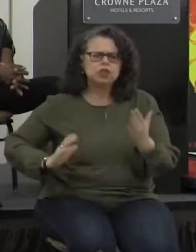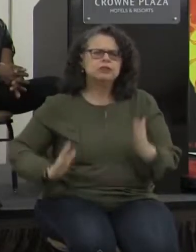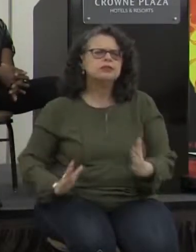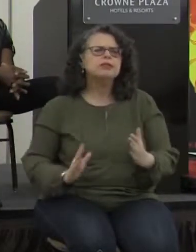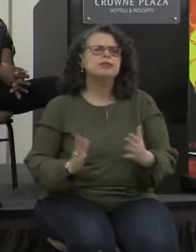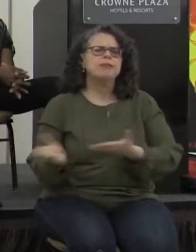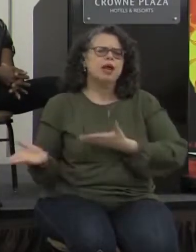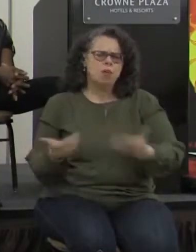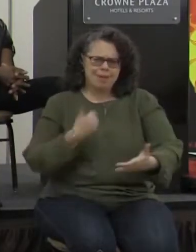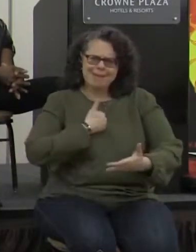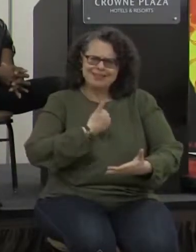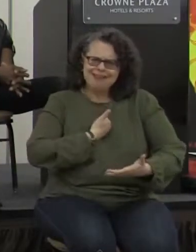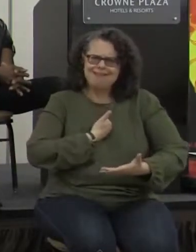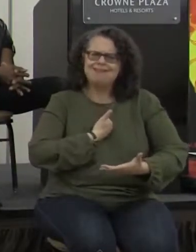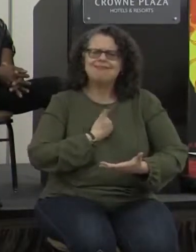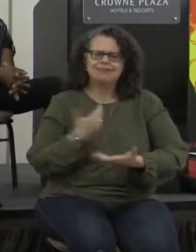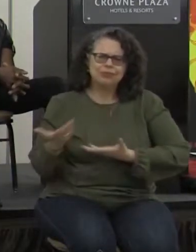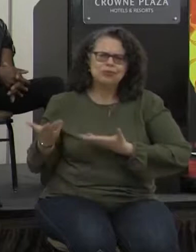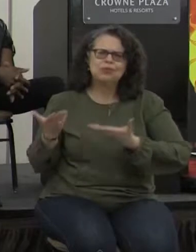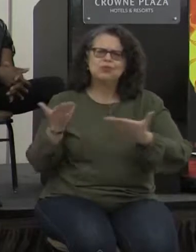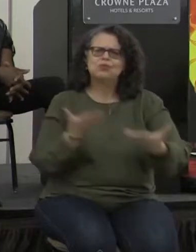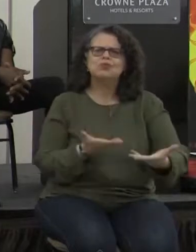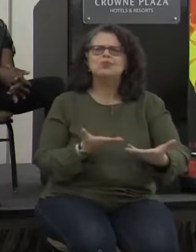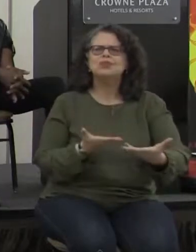to the table as a